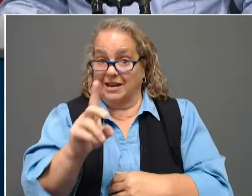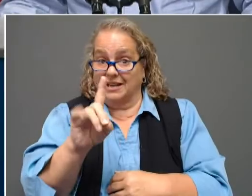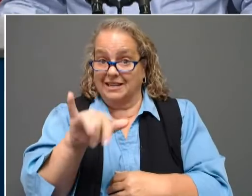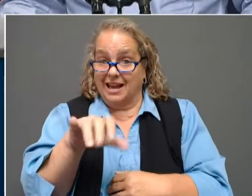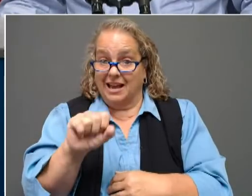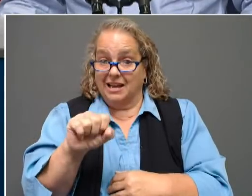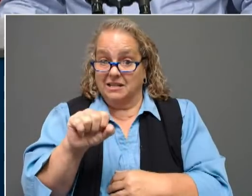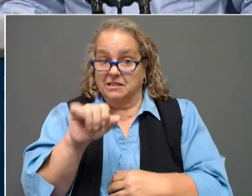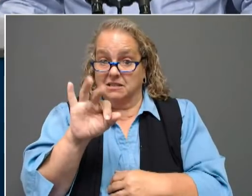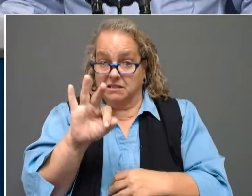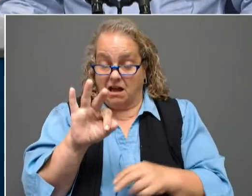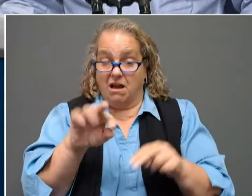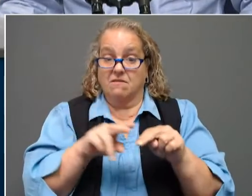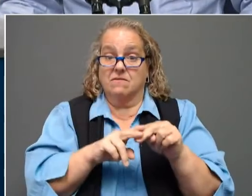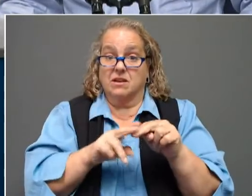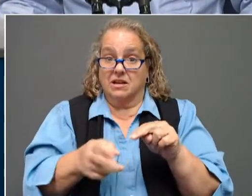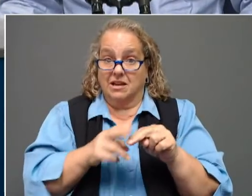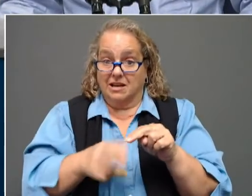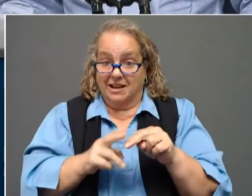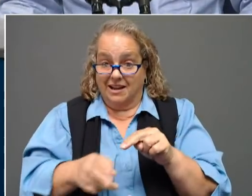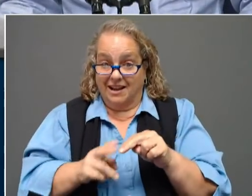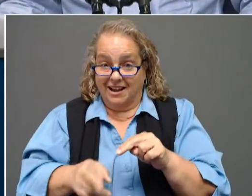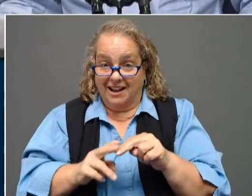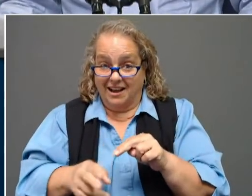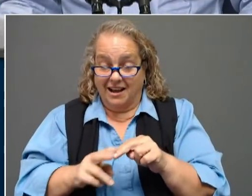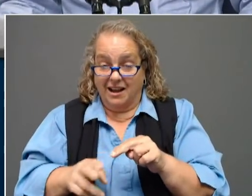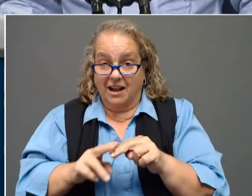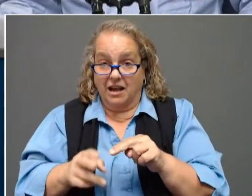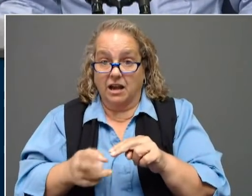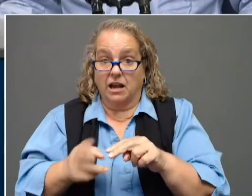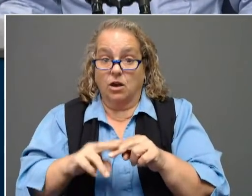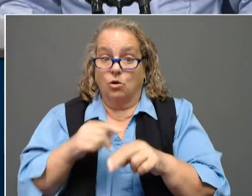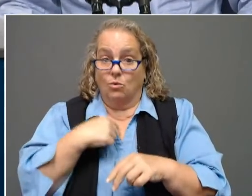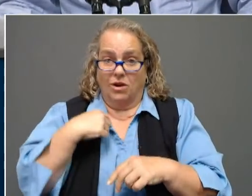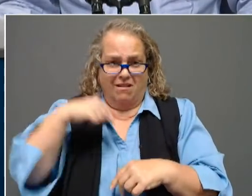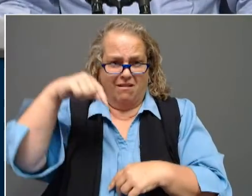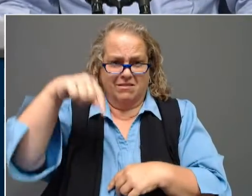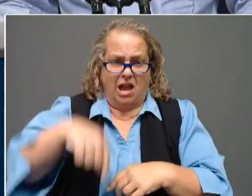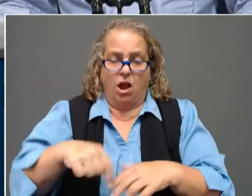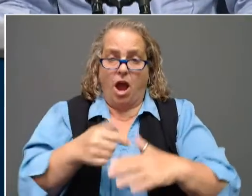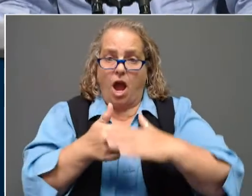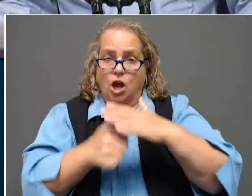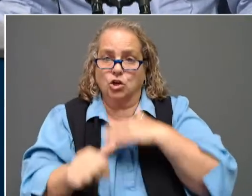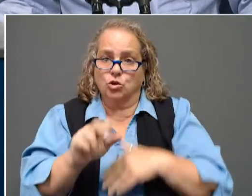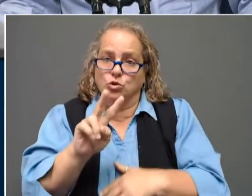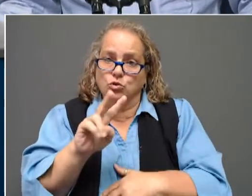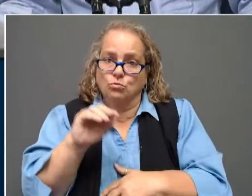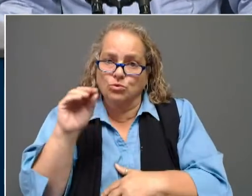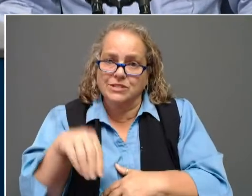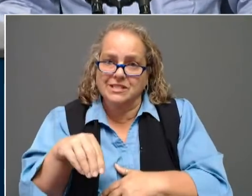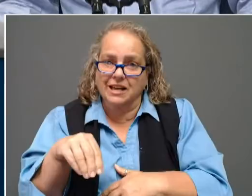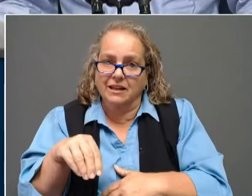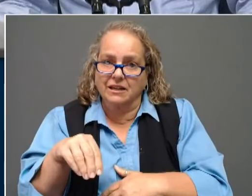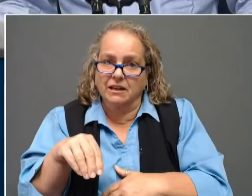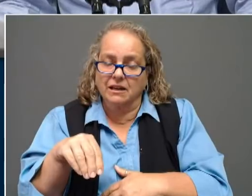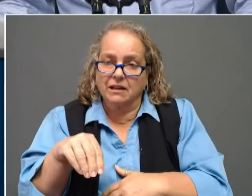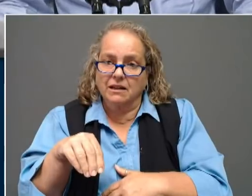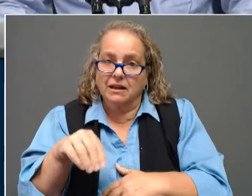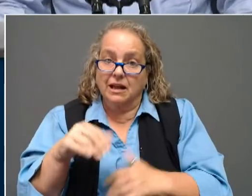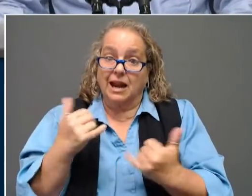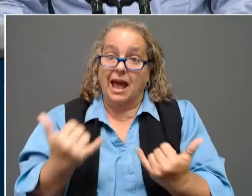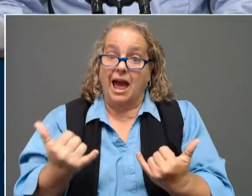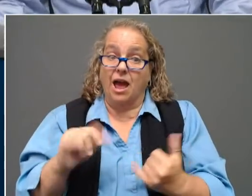increasing positivity rate. Now, we got down to under 2%. Yet, look at where we